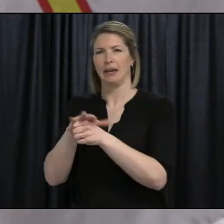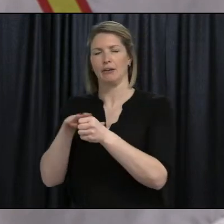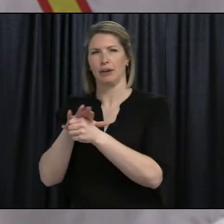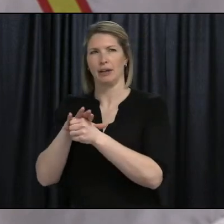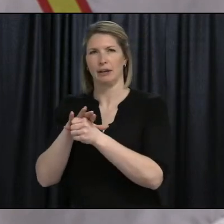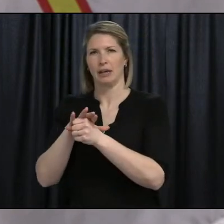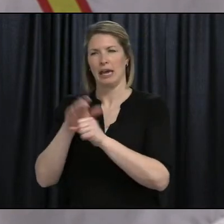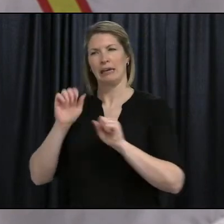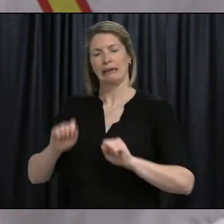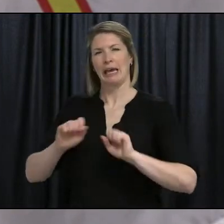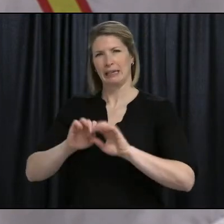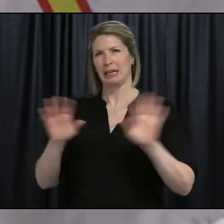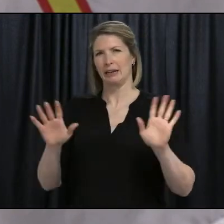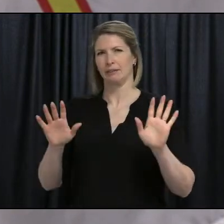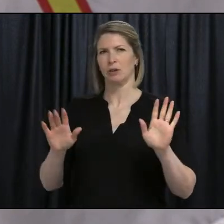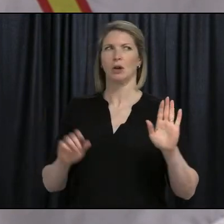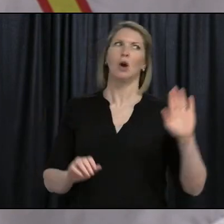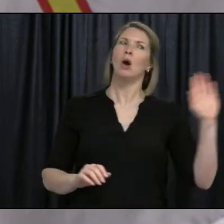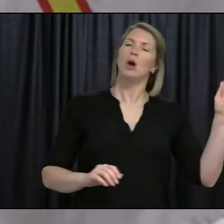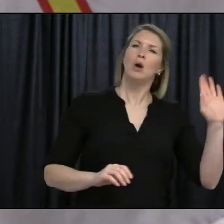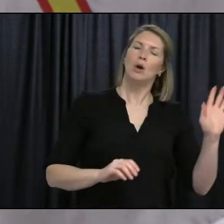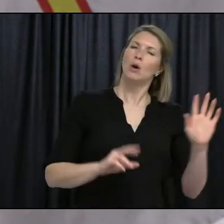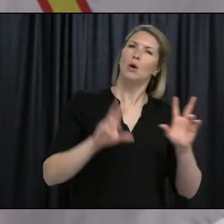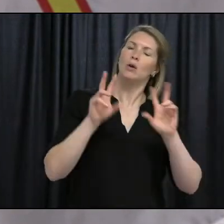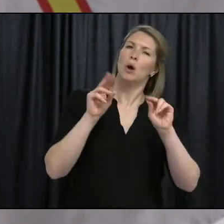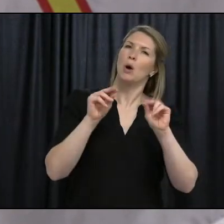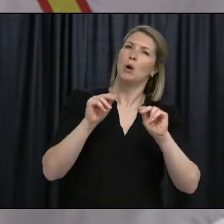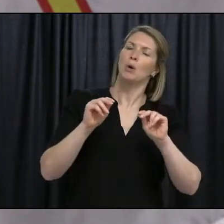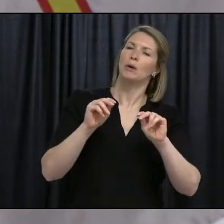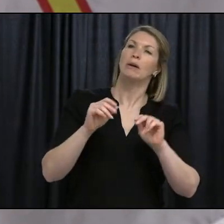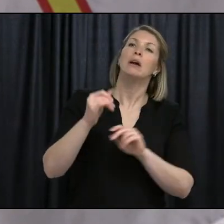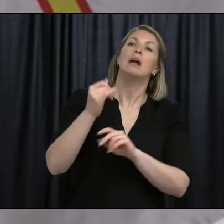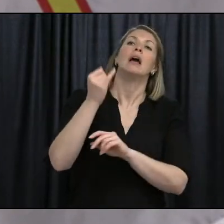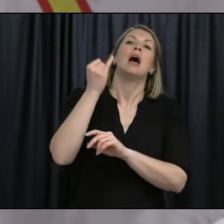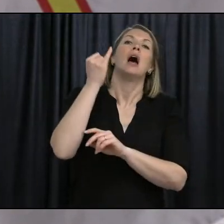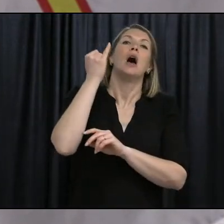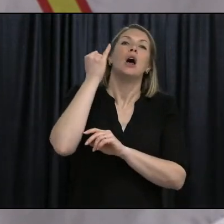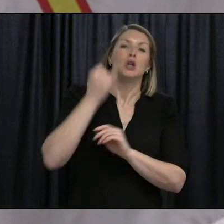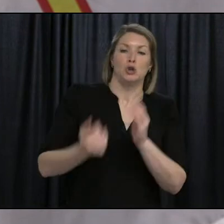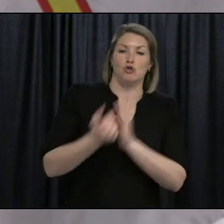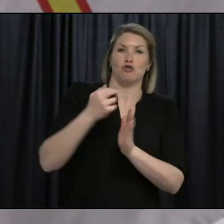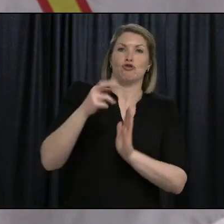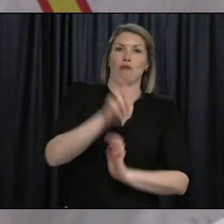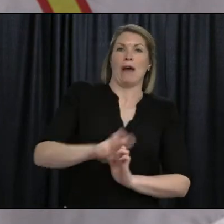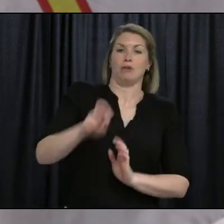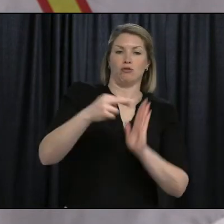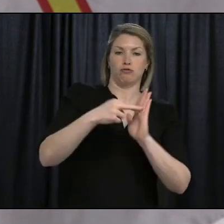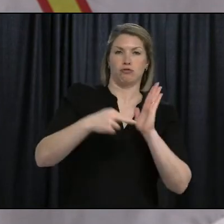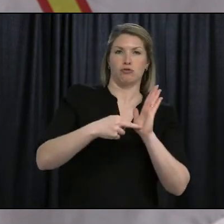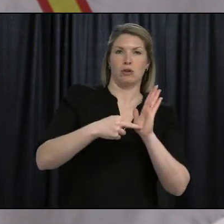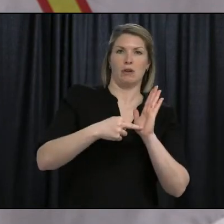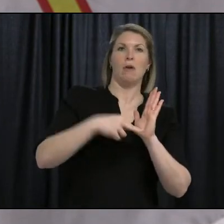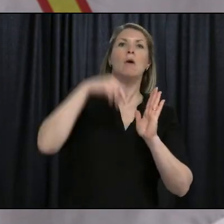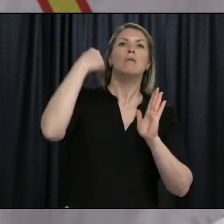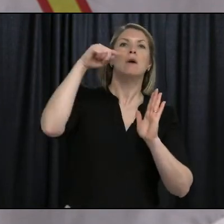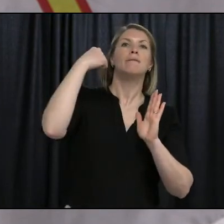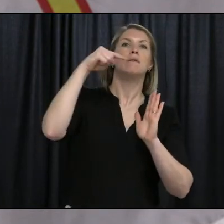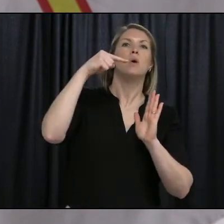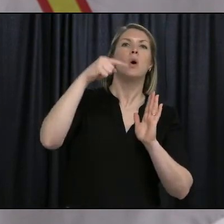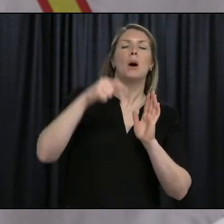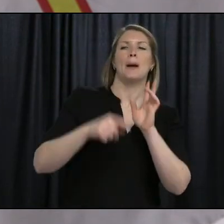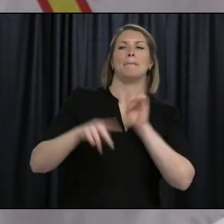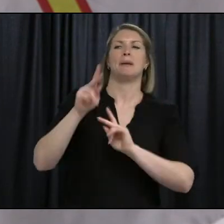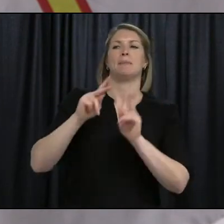So it doesn't apply to rotational workers coming from non-outbreak areas because they have their